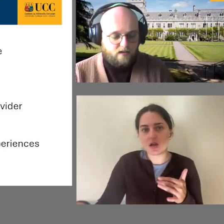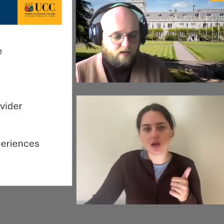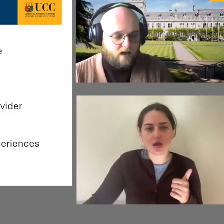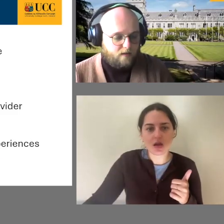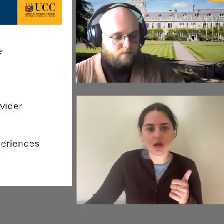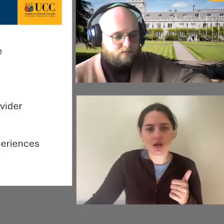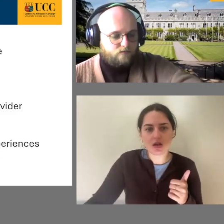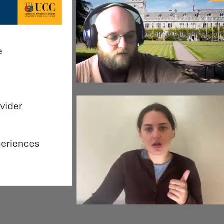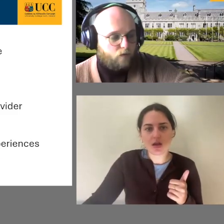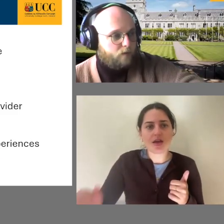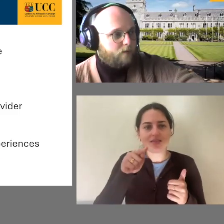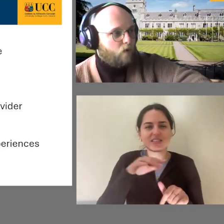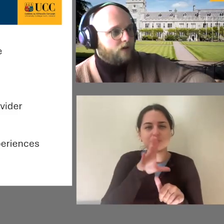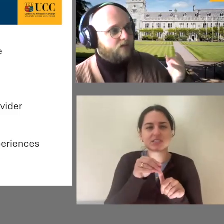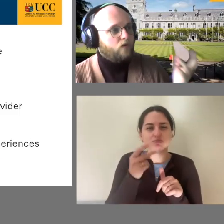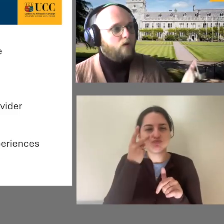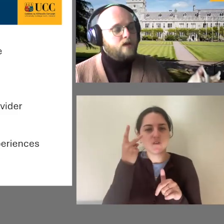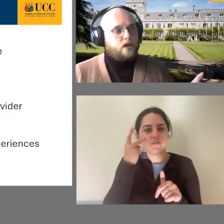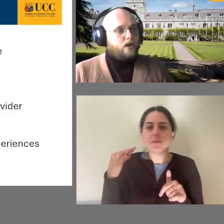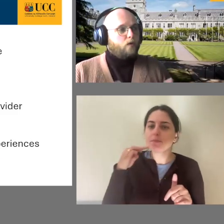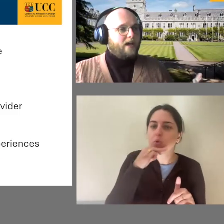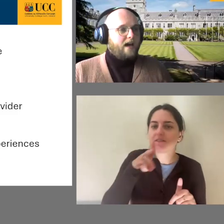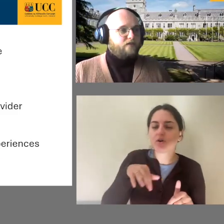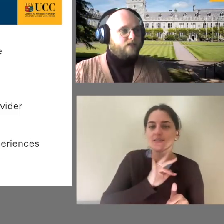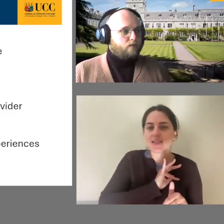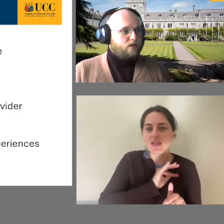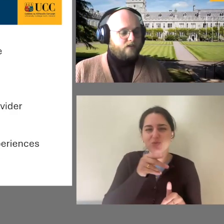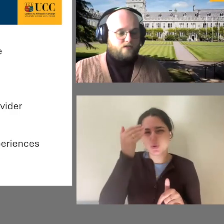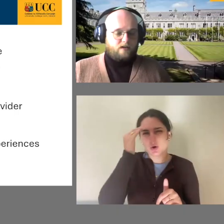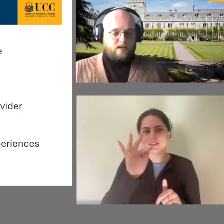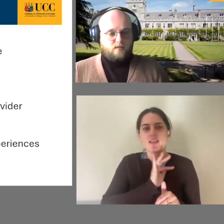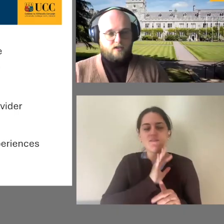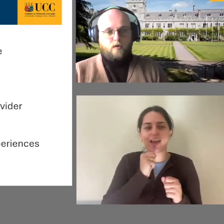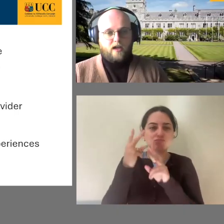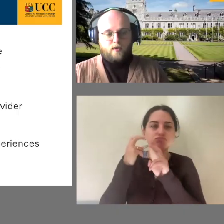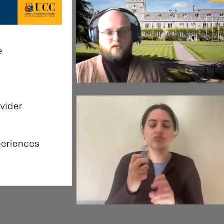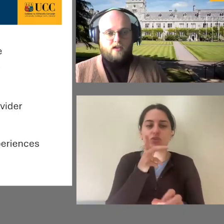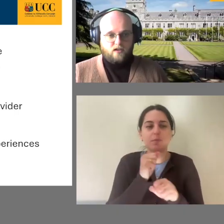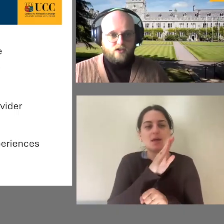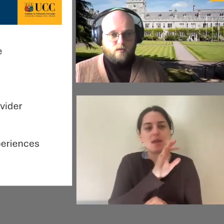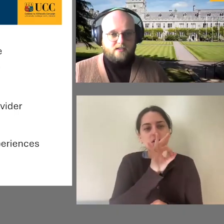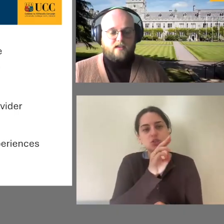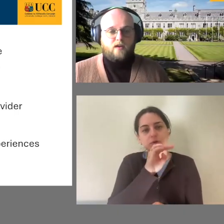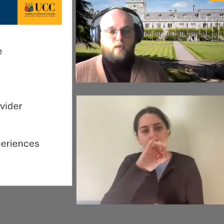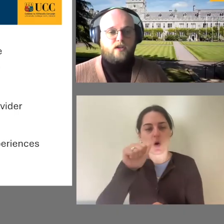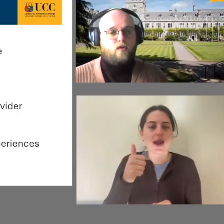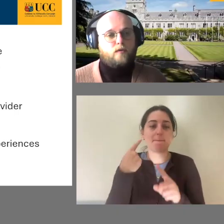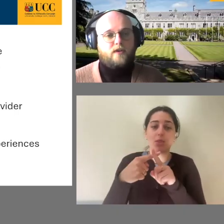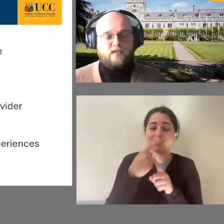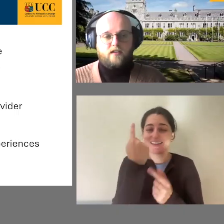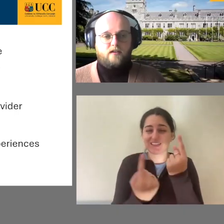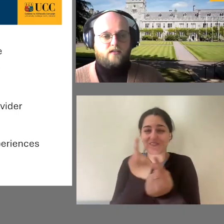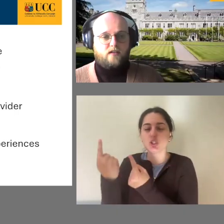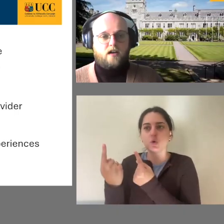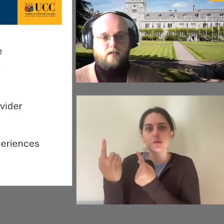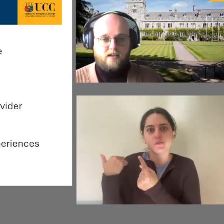this particular review would be important. So, we have some research around LGBTQIA plus individuals, and we know